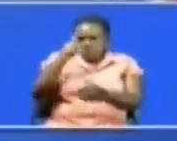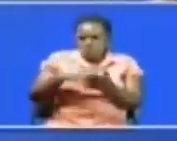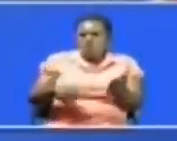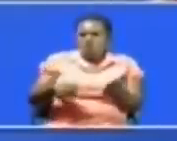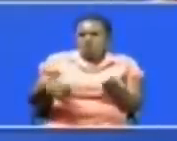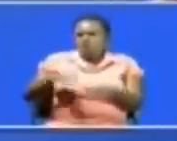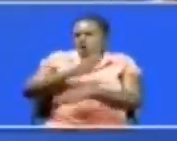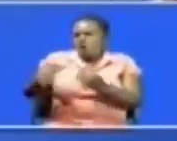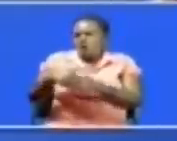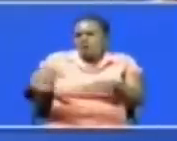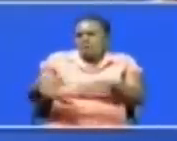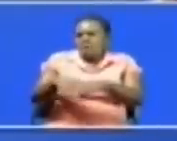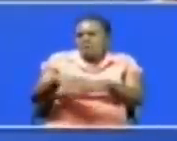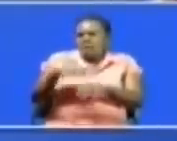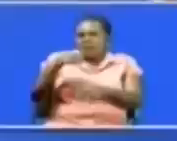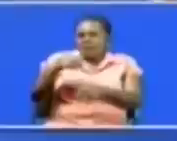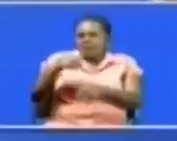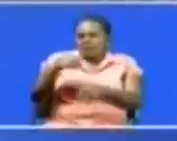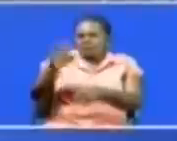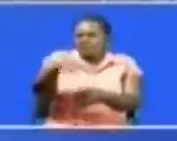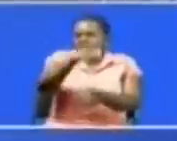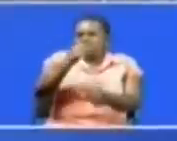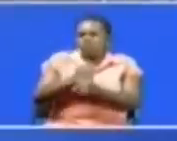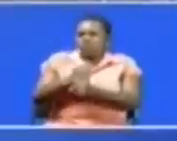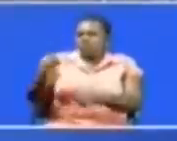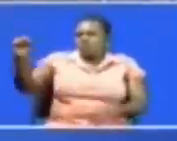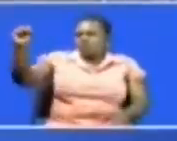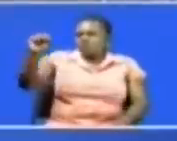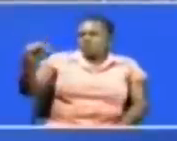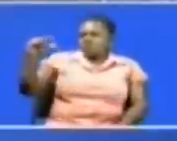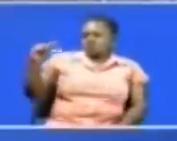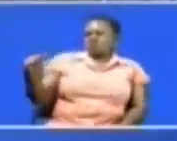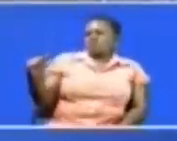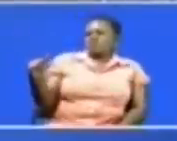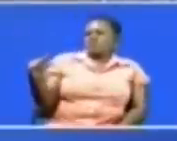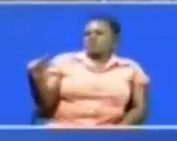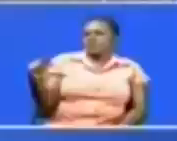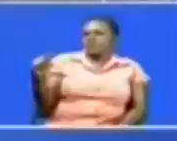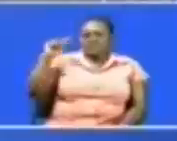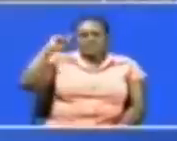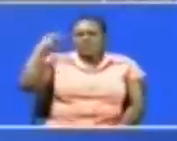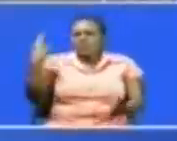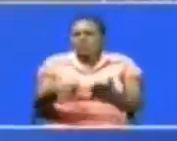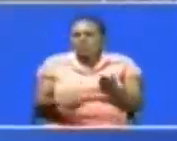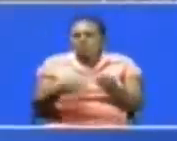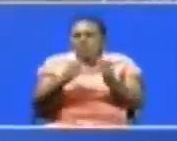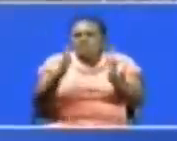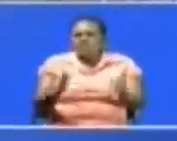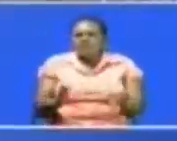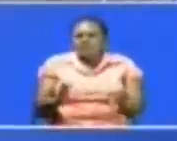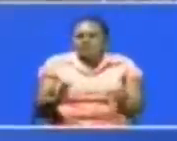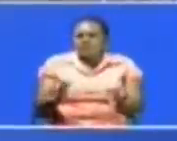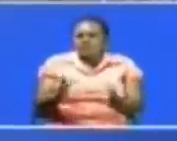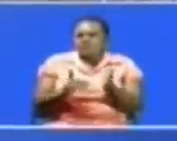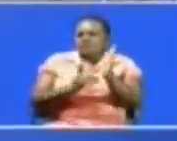every member of parliament does. All right. Let me come to SG, and I'd like to hear what you make of the way in which the leaders are going about this subject